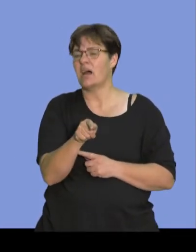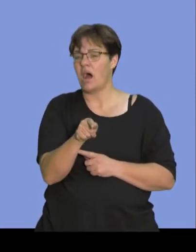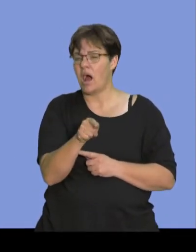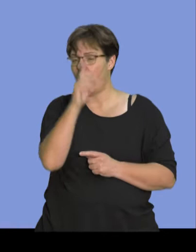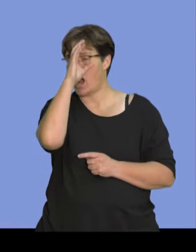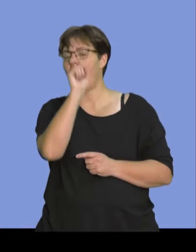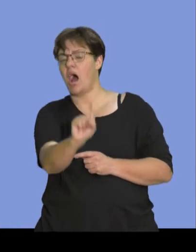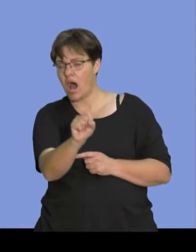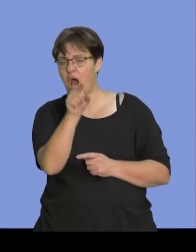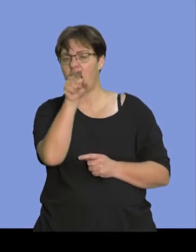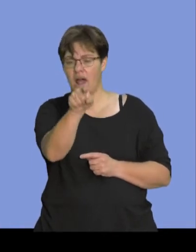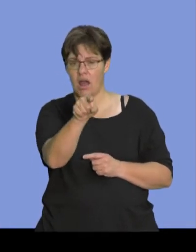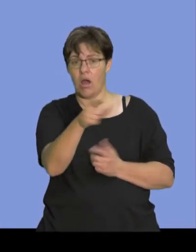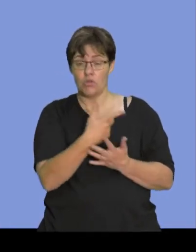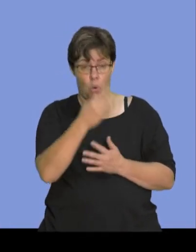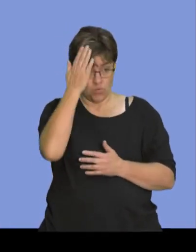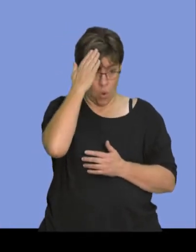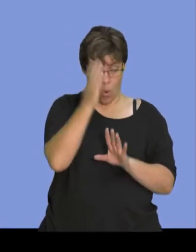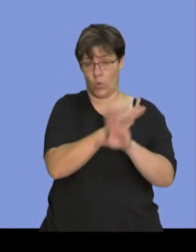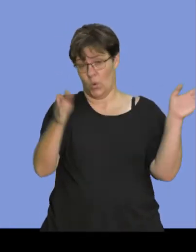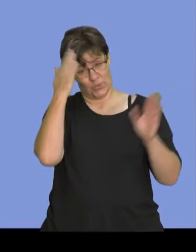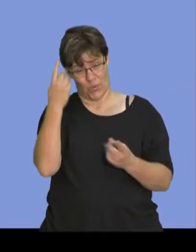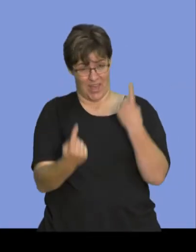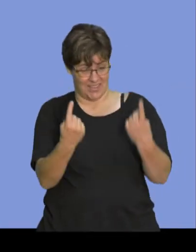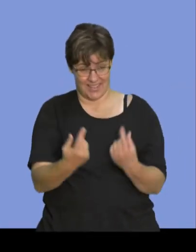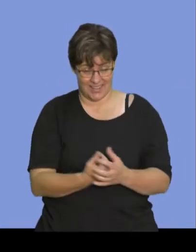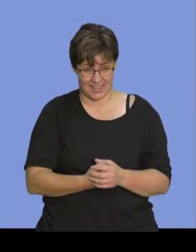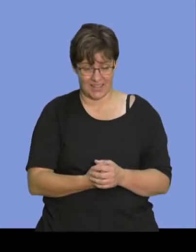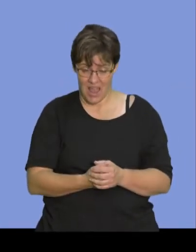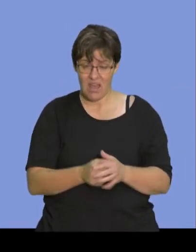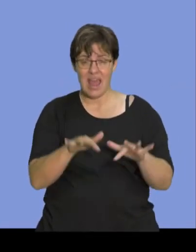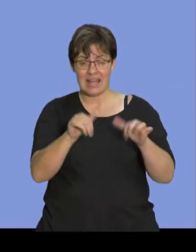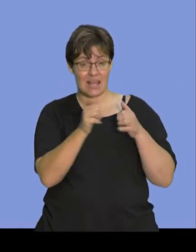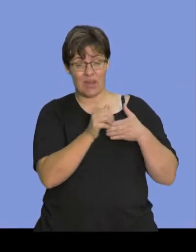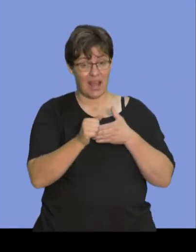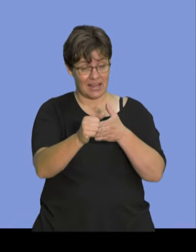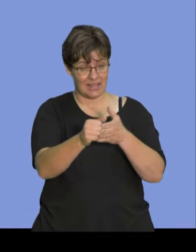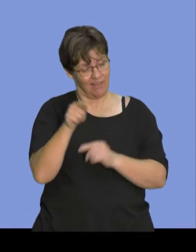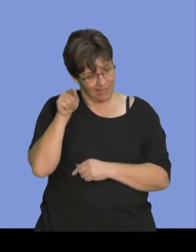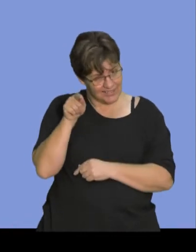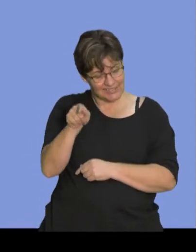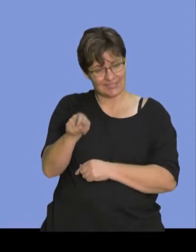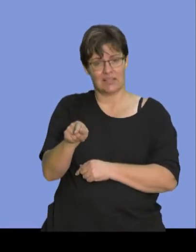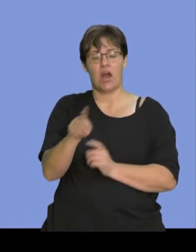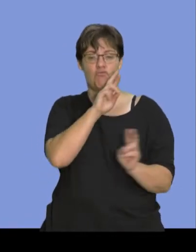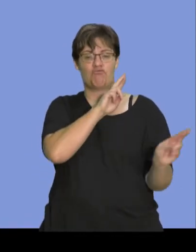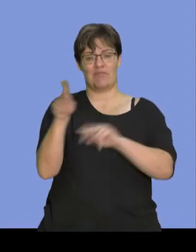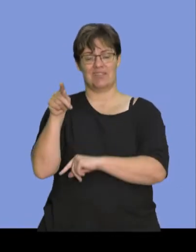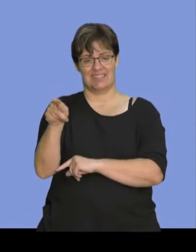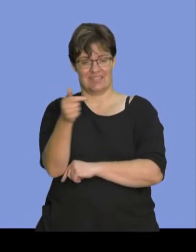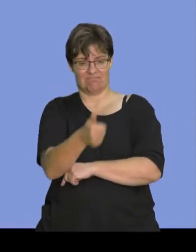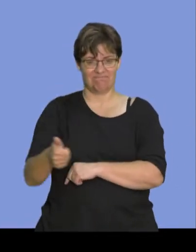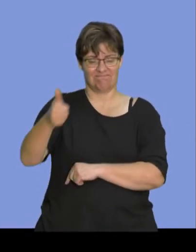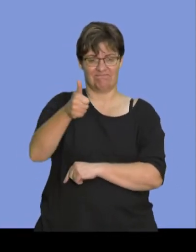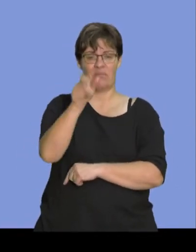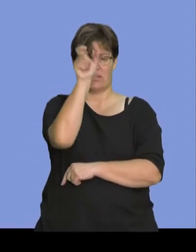with recalling. It's either you remember or you do not. So when you talk about the exam guidelines, that's our main source of